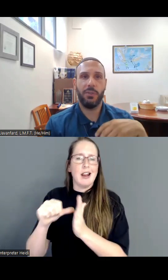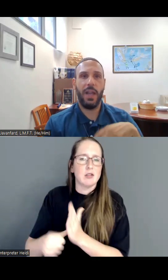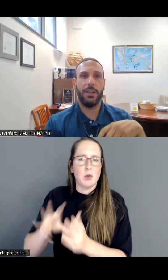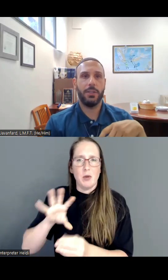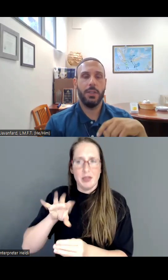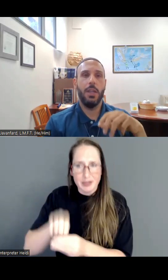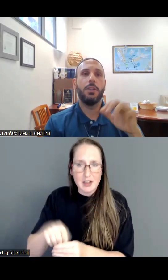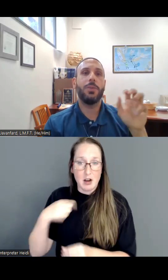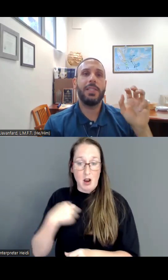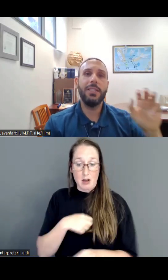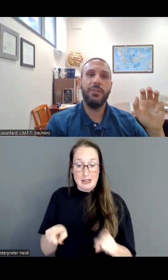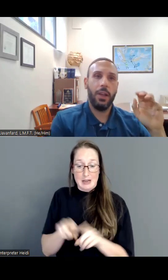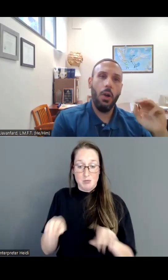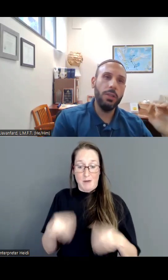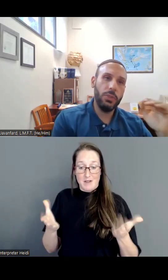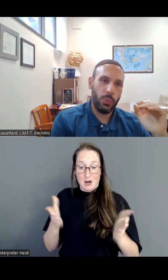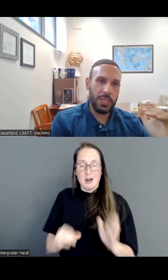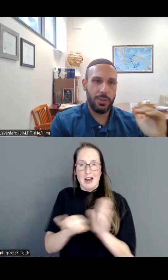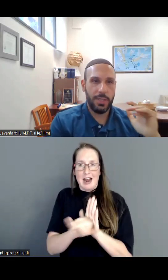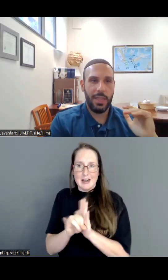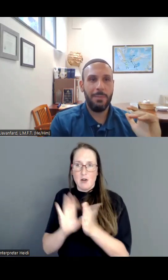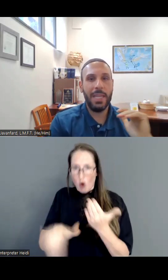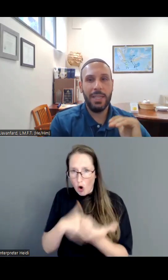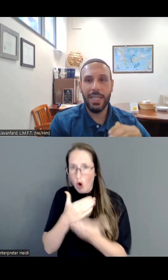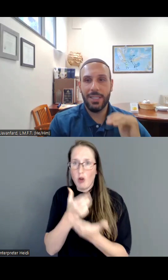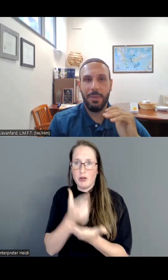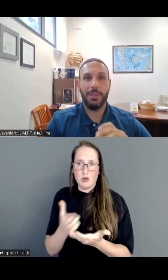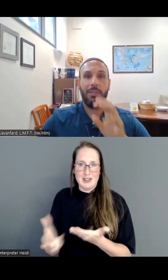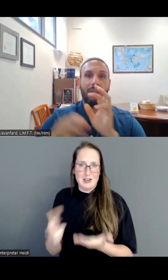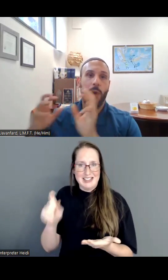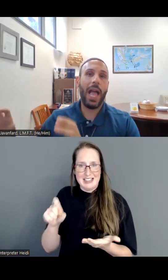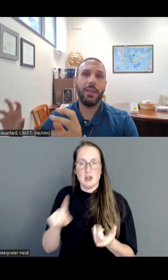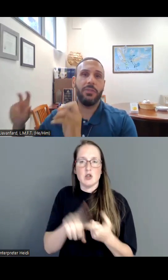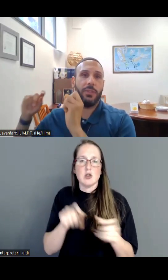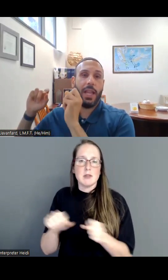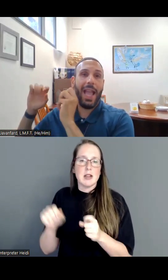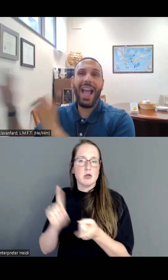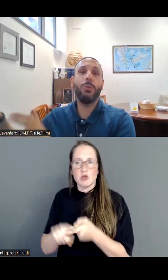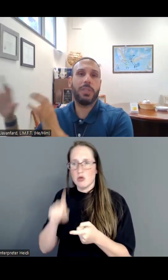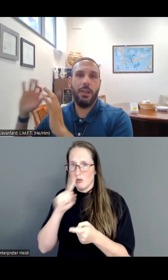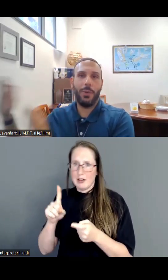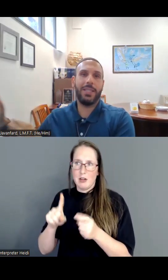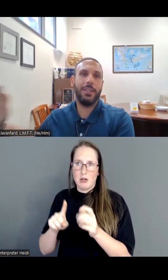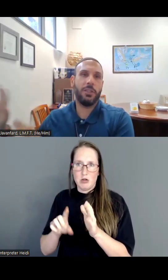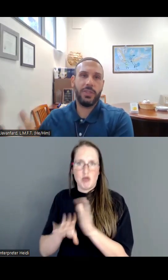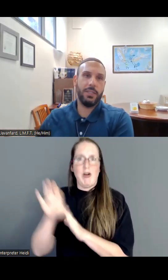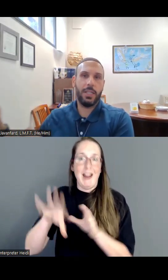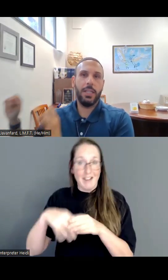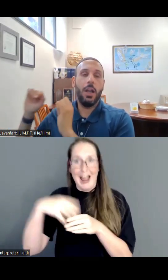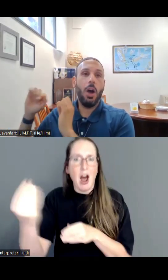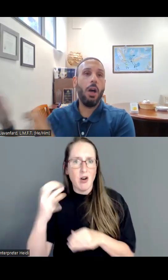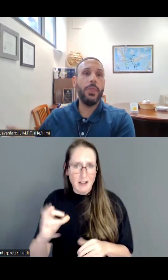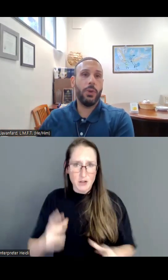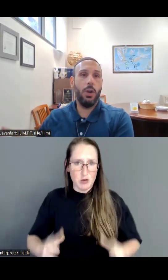as providers to identify all of the resources that they may need to be able to thrive out of a residential